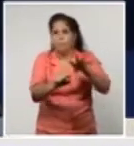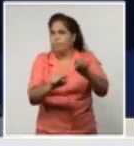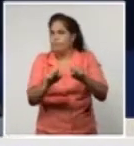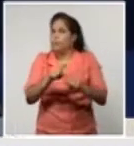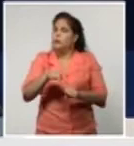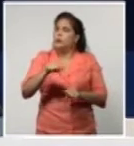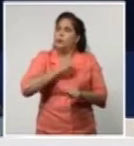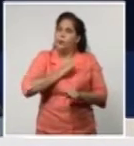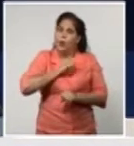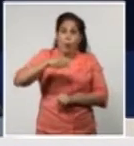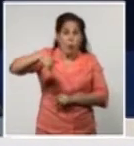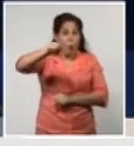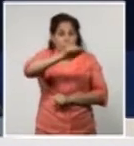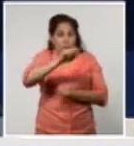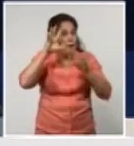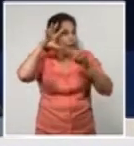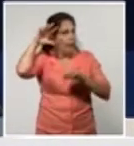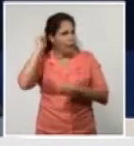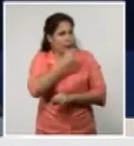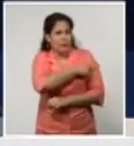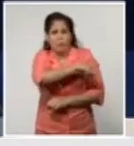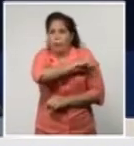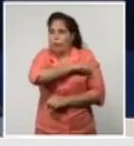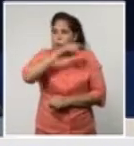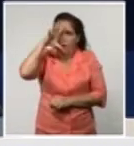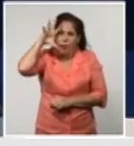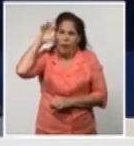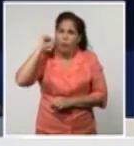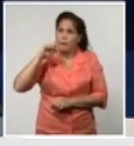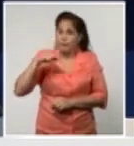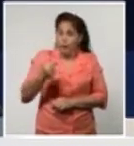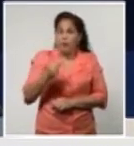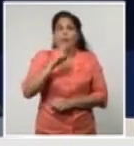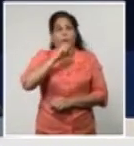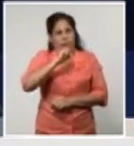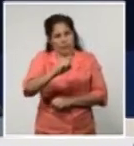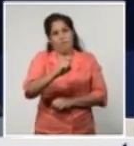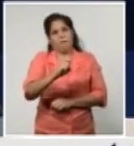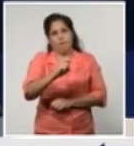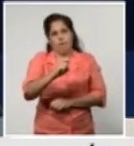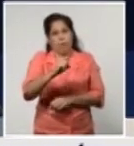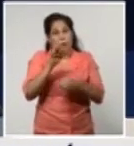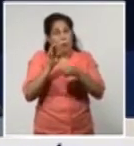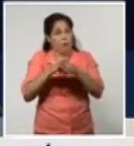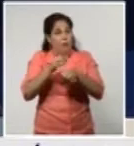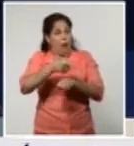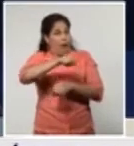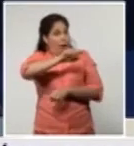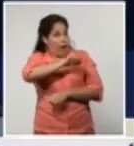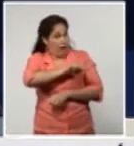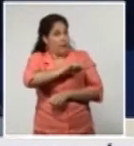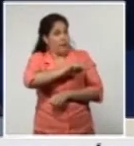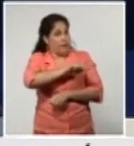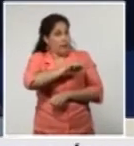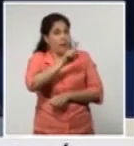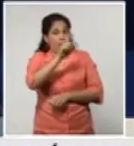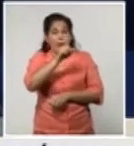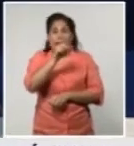certain features that make it difficult to control it, and I called for the reflection so that our